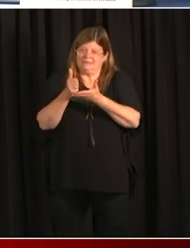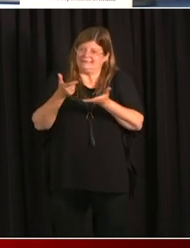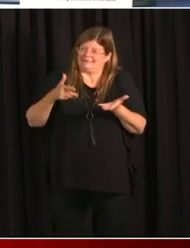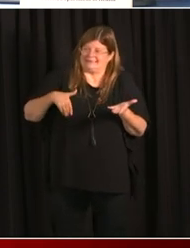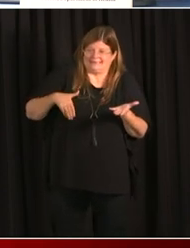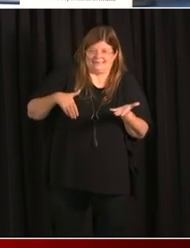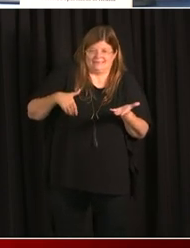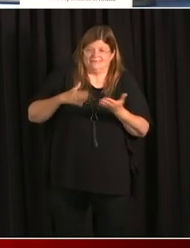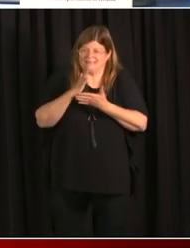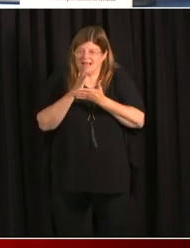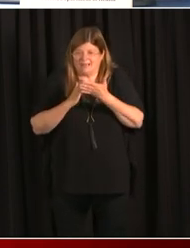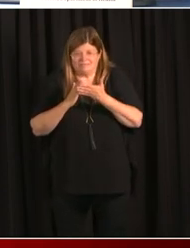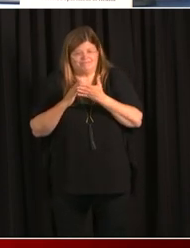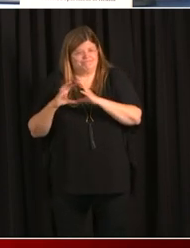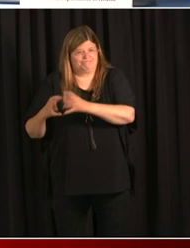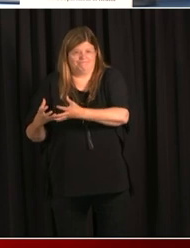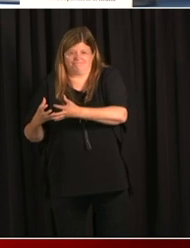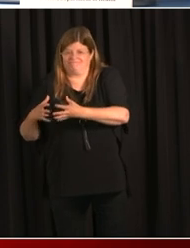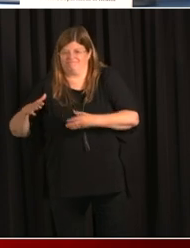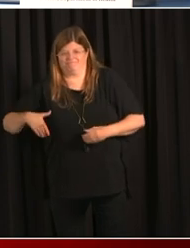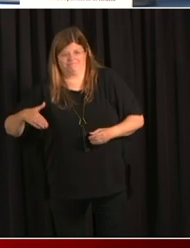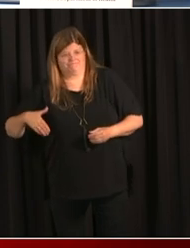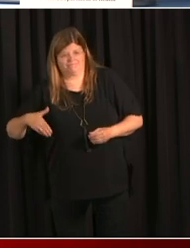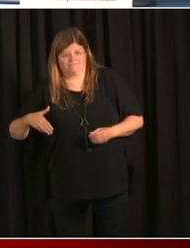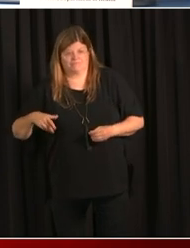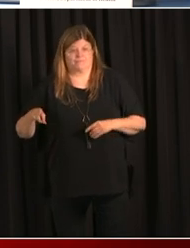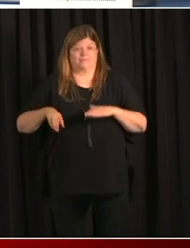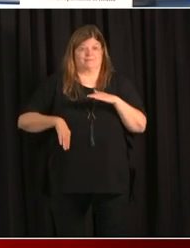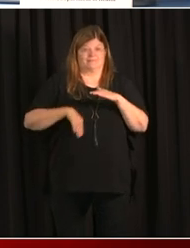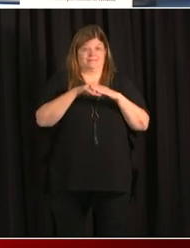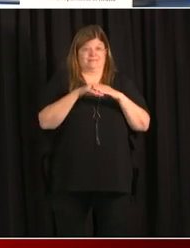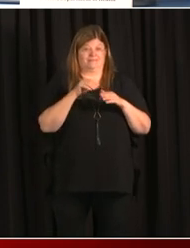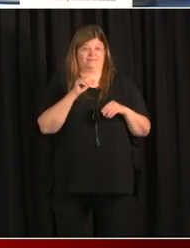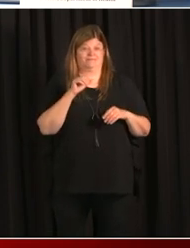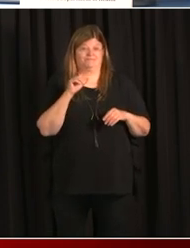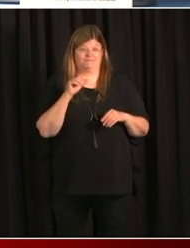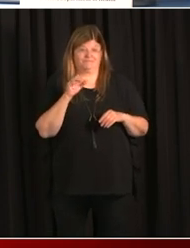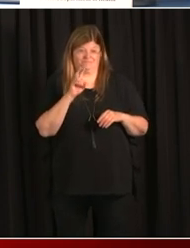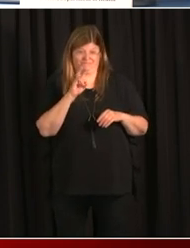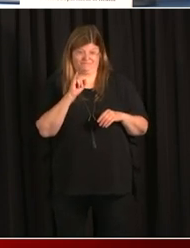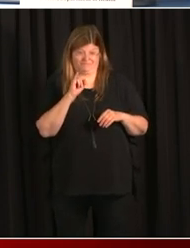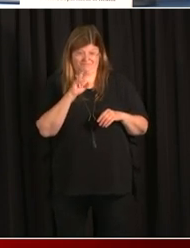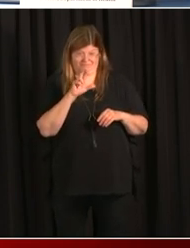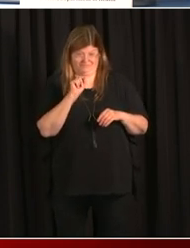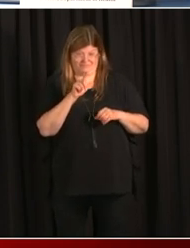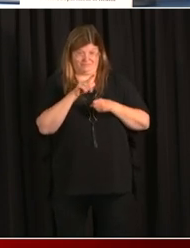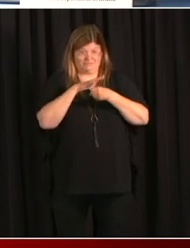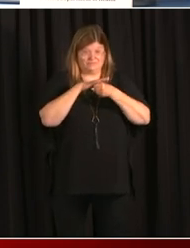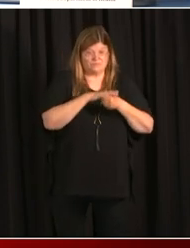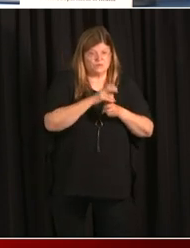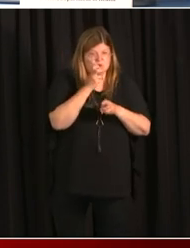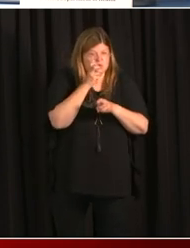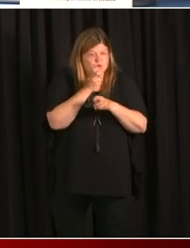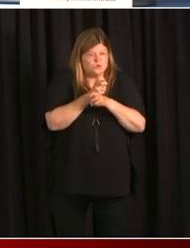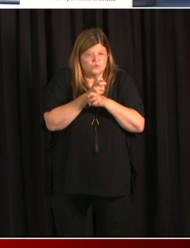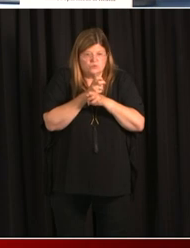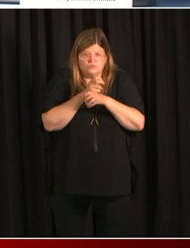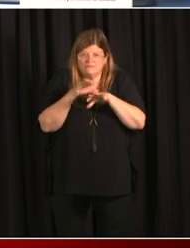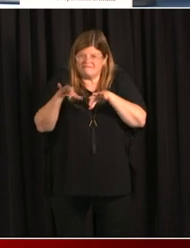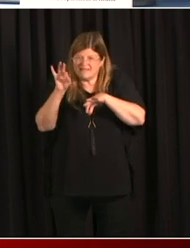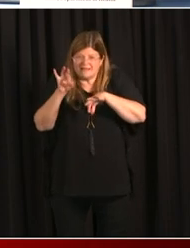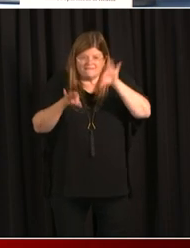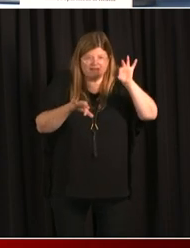with HIV who are in treatment reach viral suppression, and then 50% reduction from our baseline year